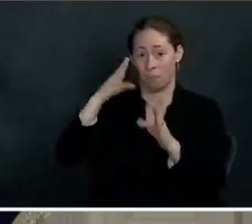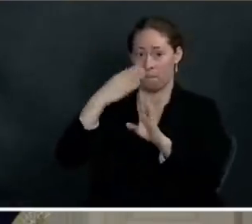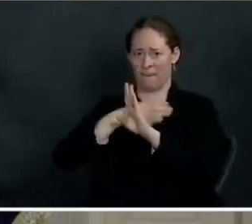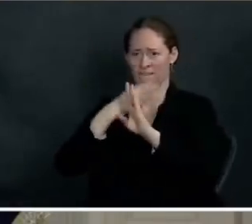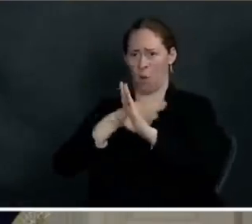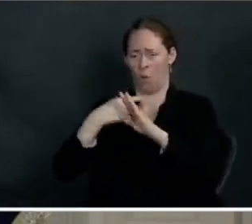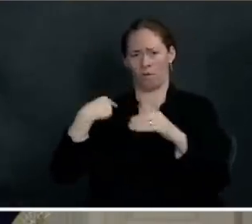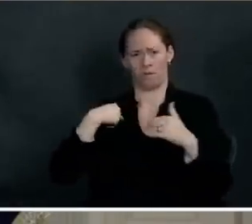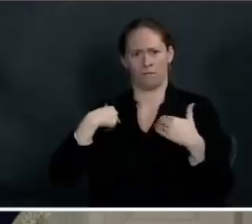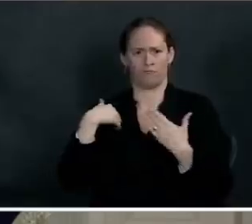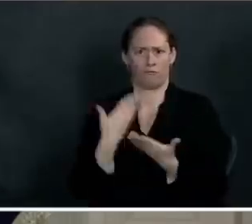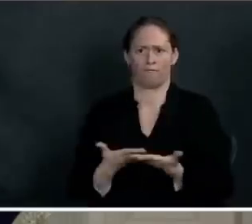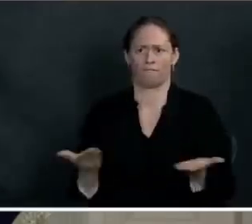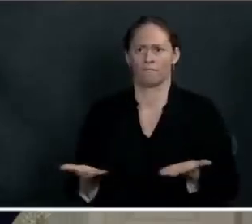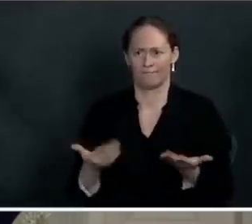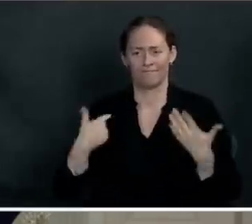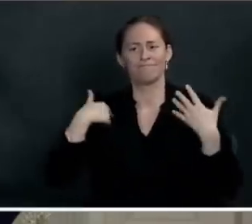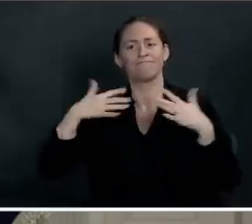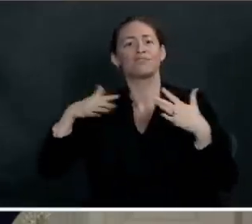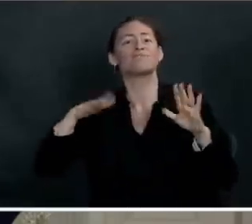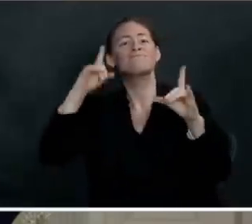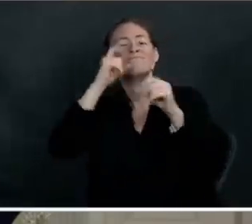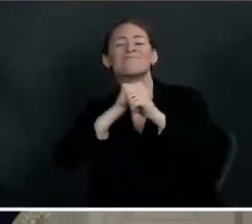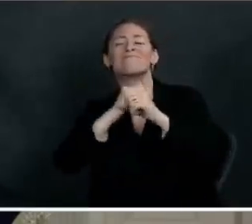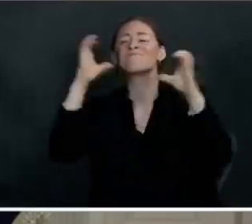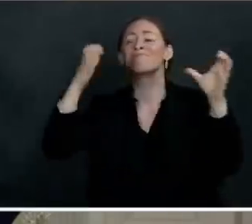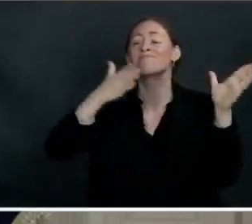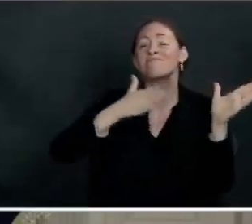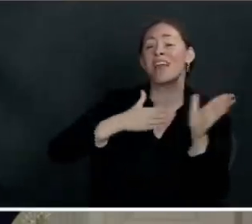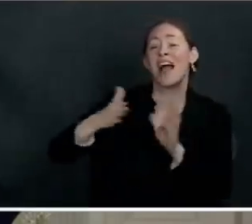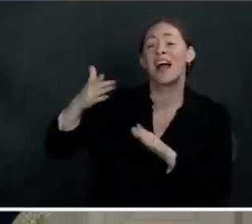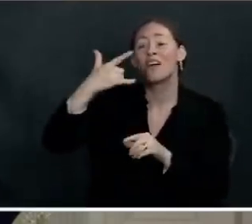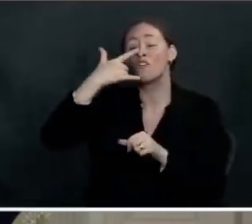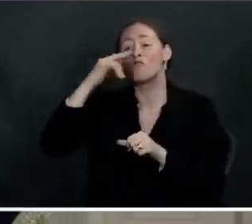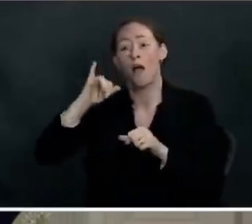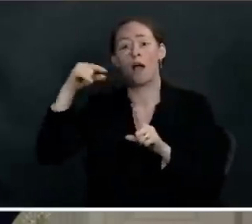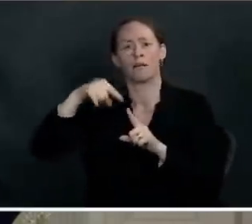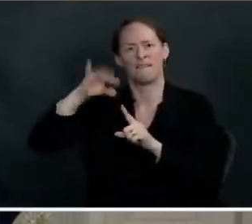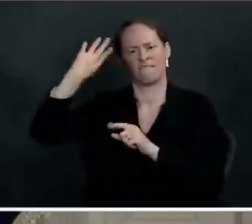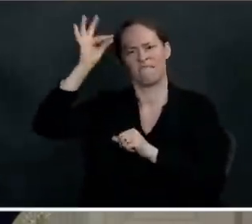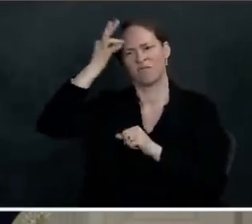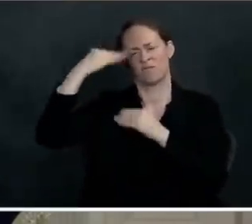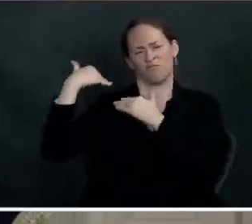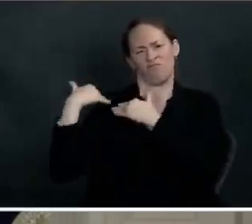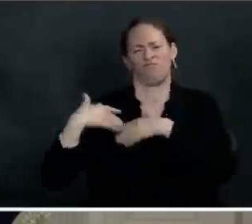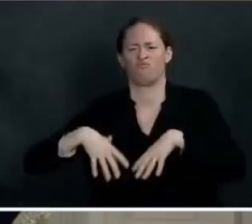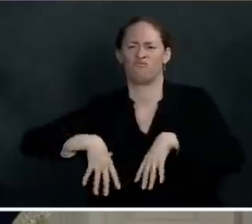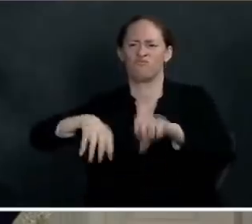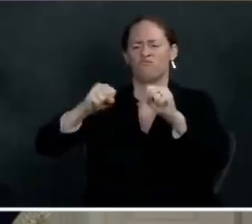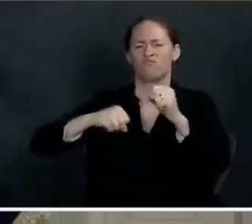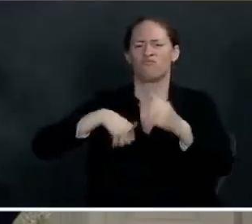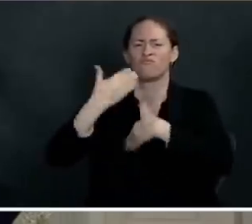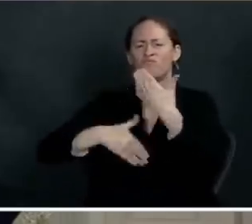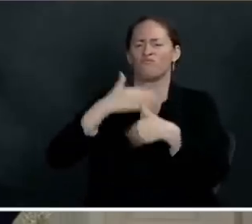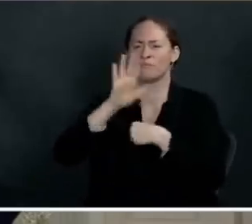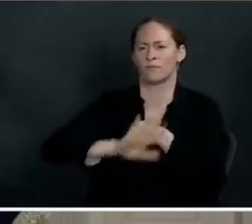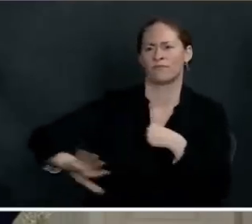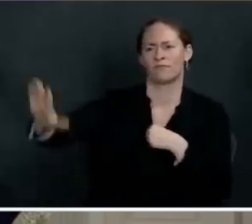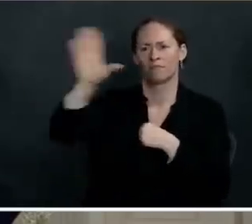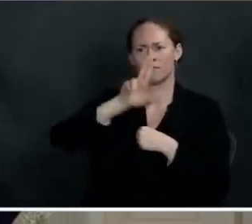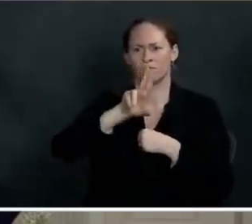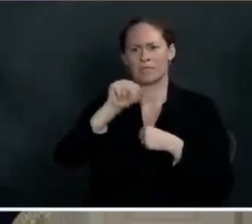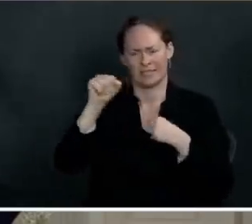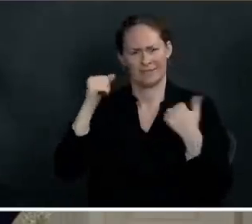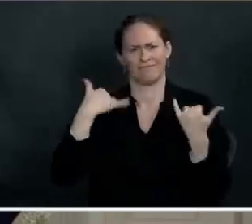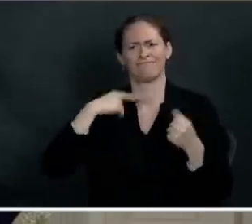vaccination strategy, which centers on federal leadership and execution for our whole country. And that's why I directed my COVID